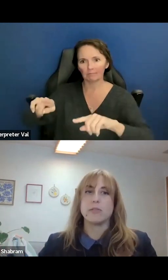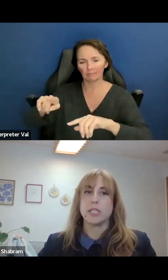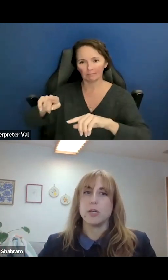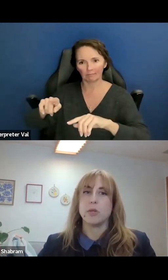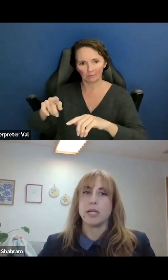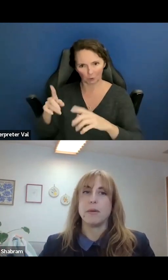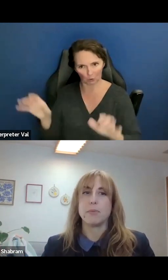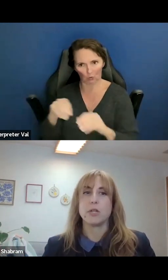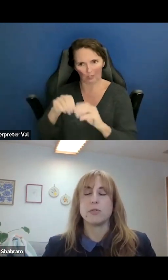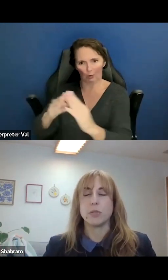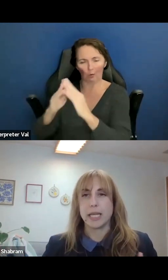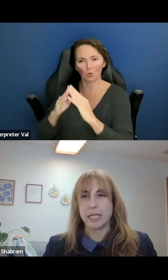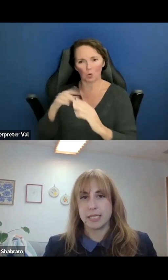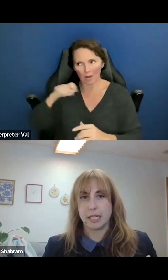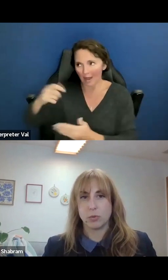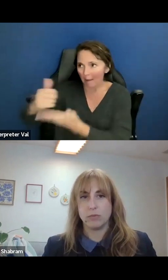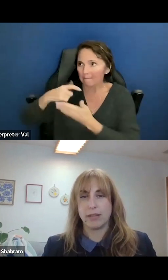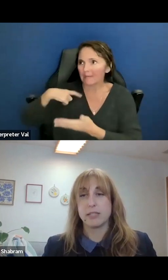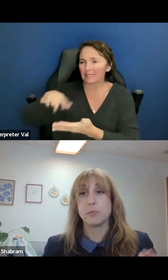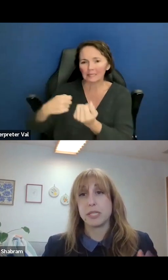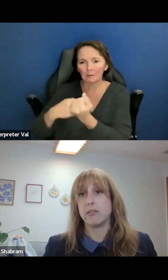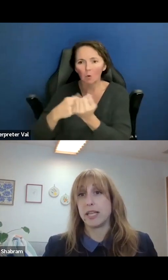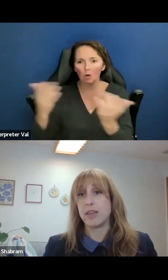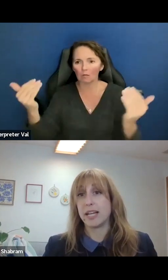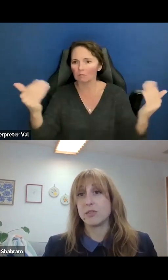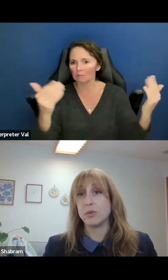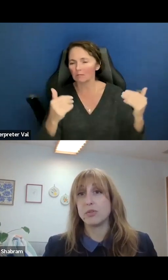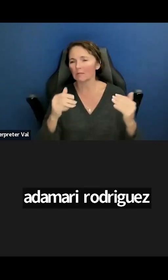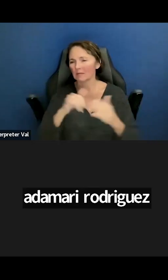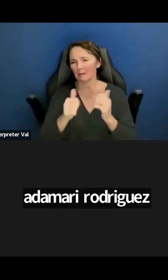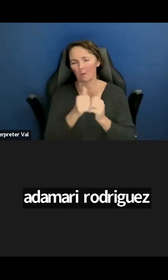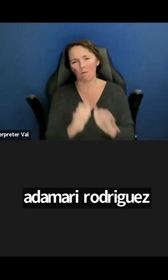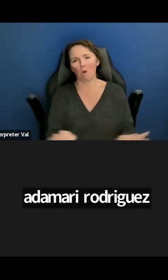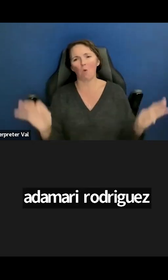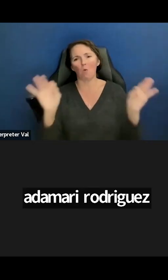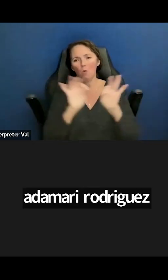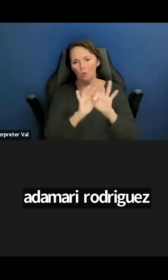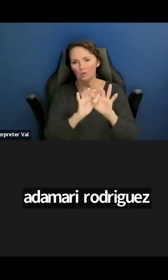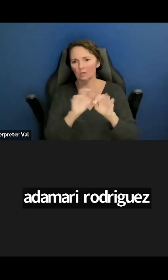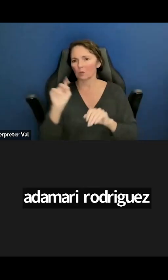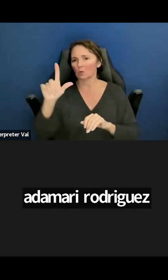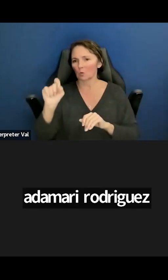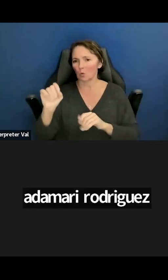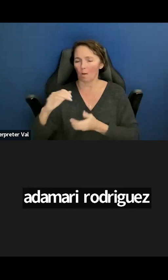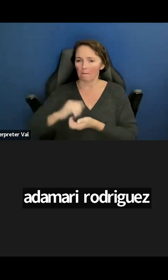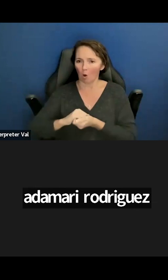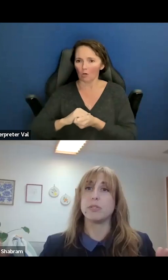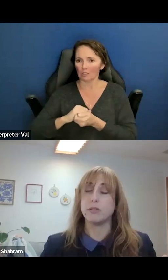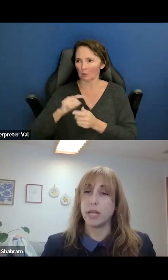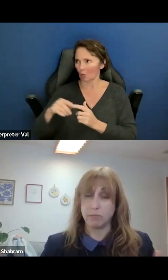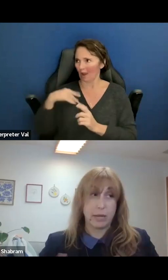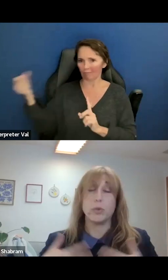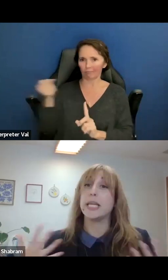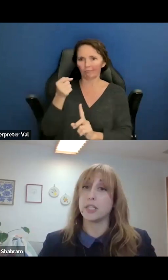well as parents and community members related to sexual violence, particularly in the high school. So we started with a known problem that the community